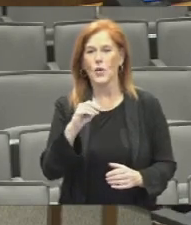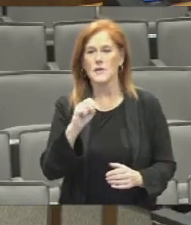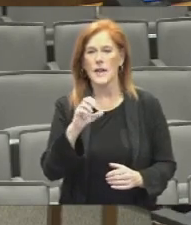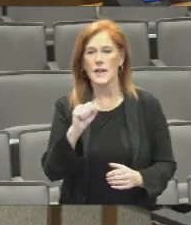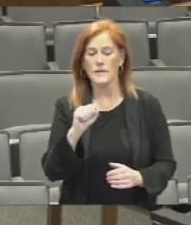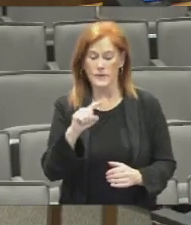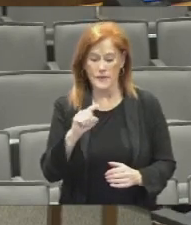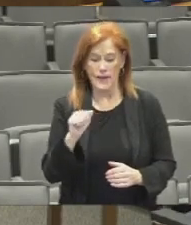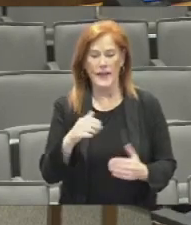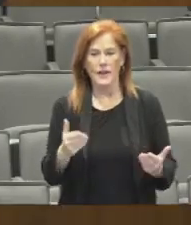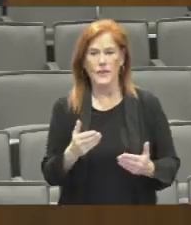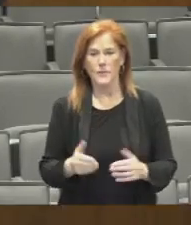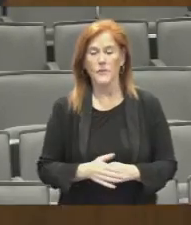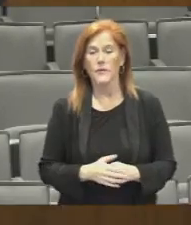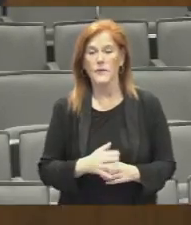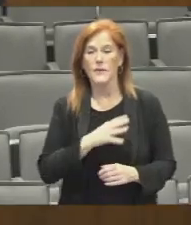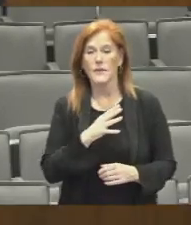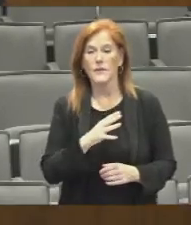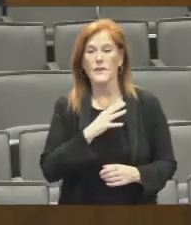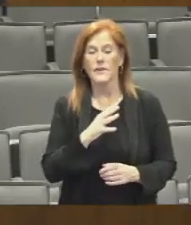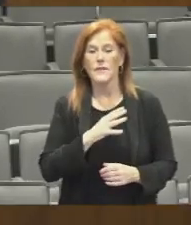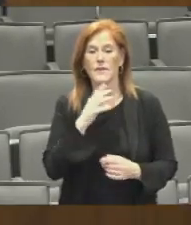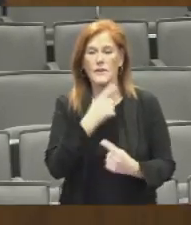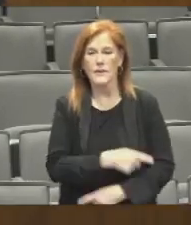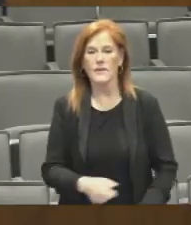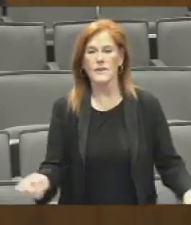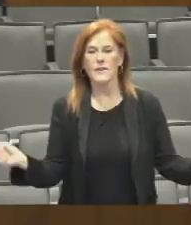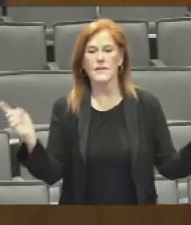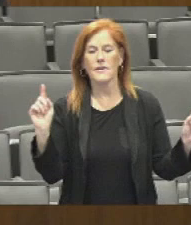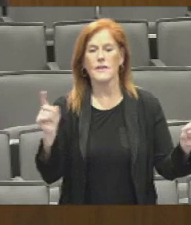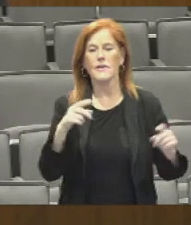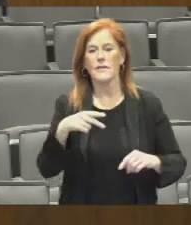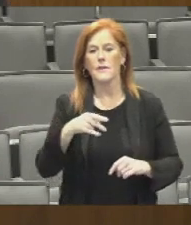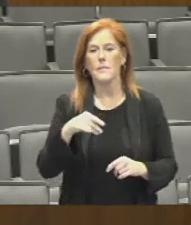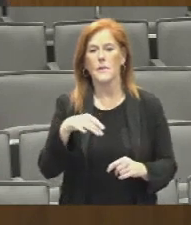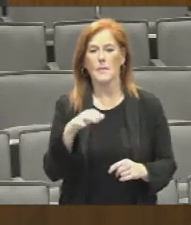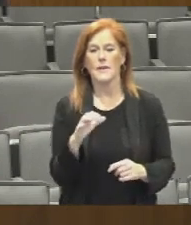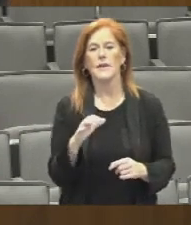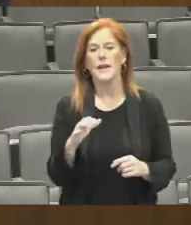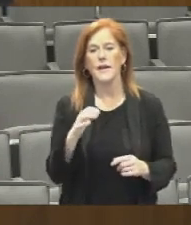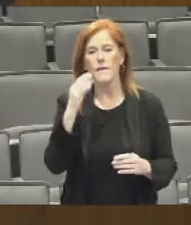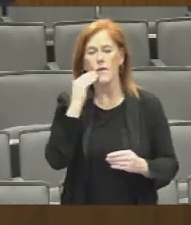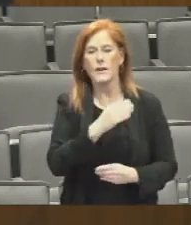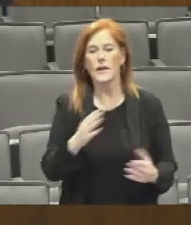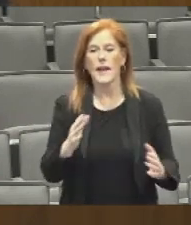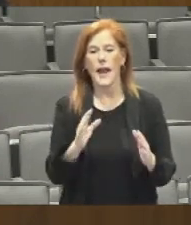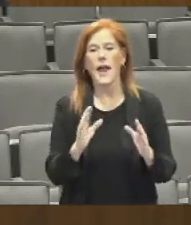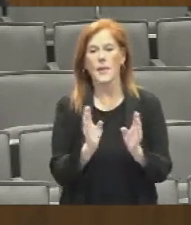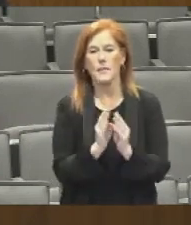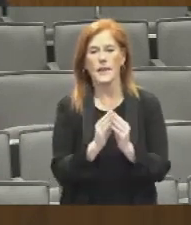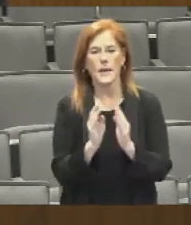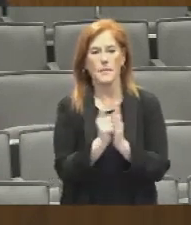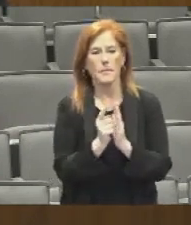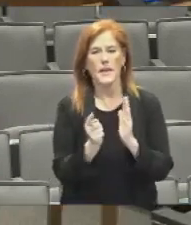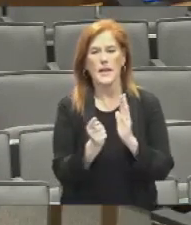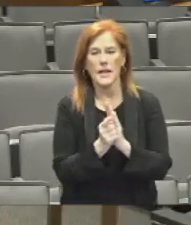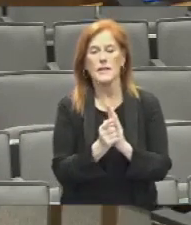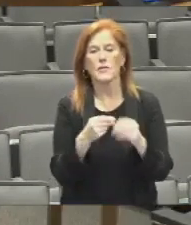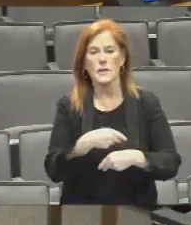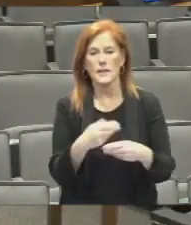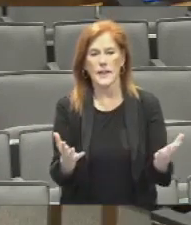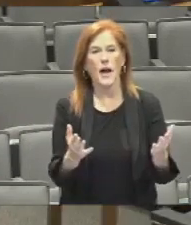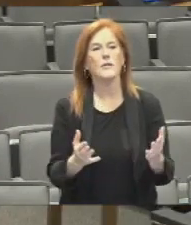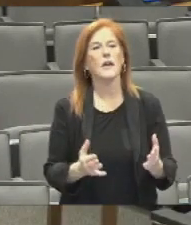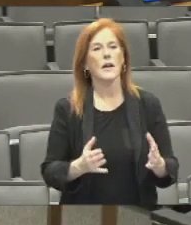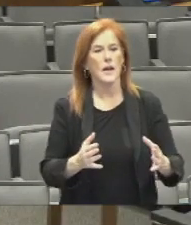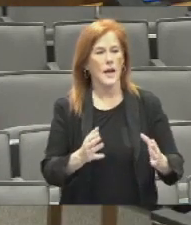For the record, I do have the official notice of publication. Item two is approval of the April minutes. Is there a motion? Motion approved. There's a